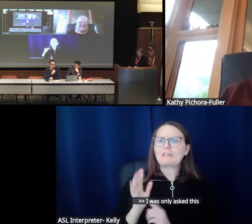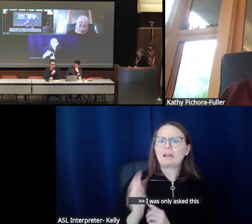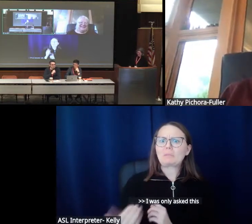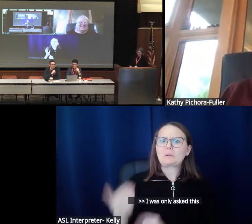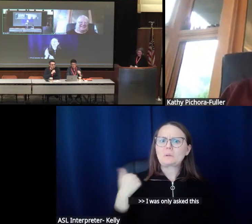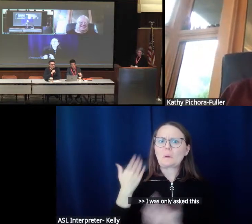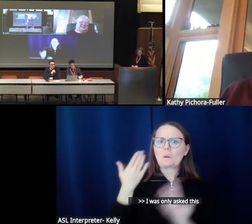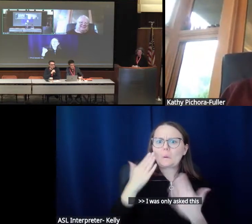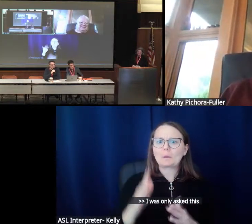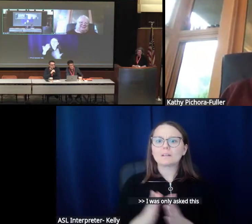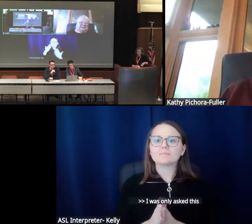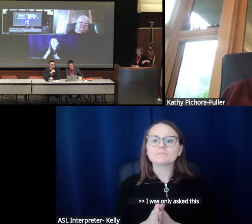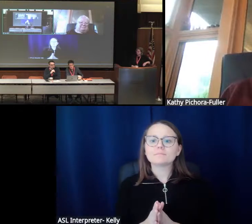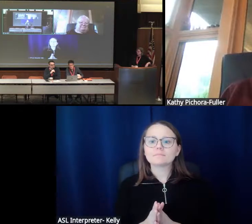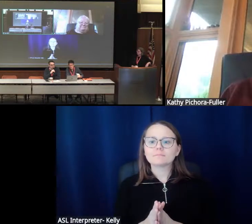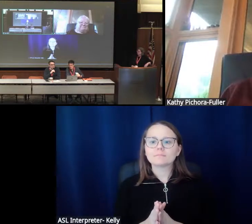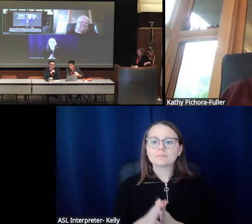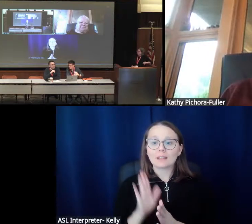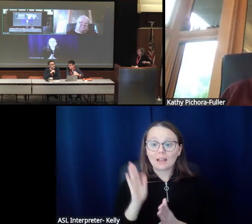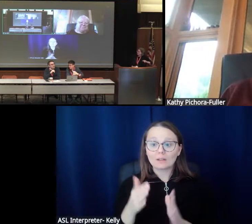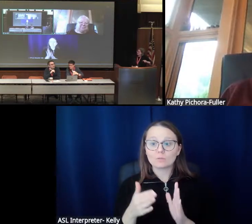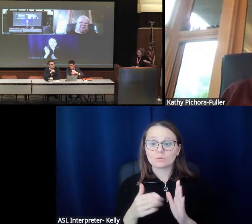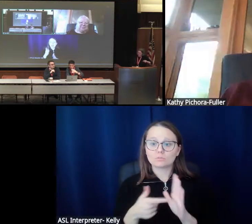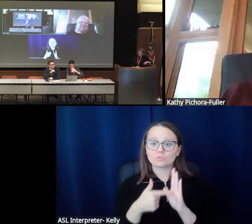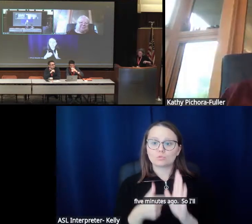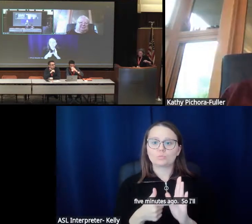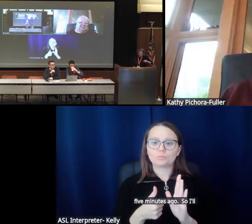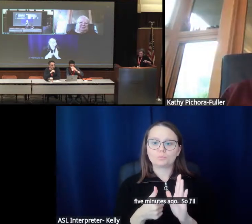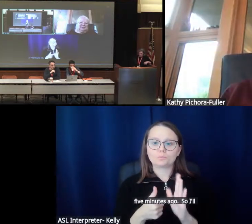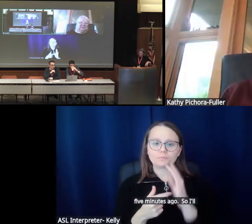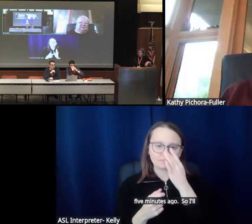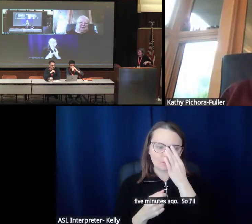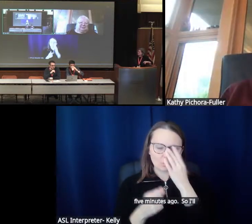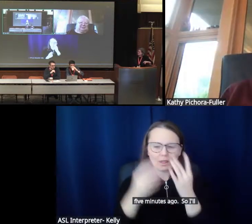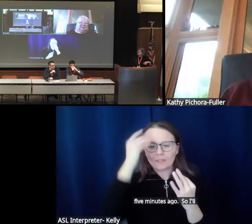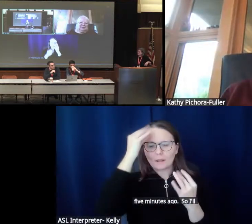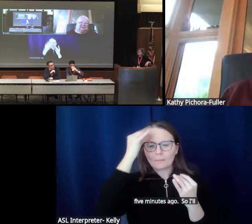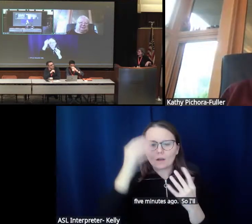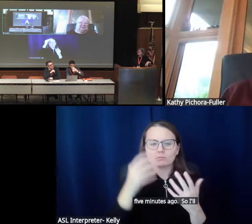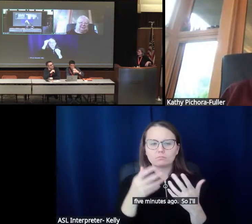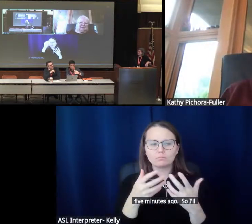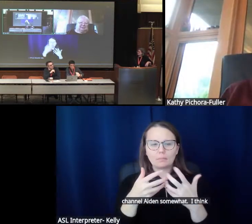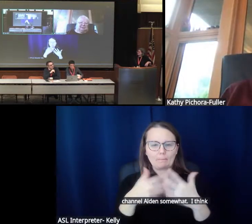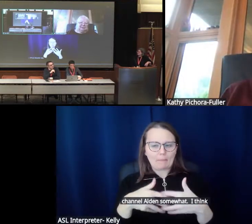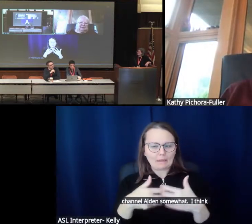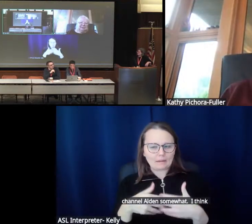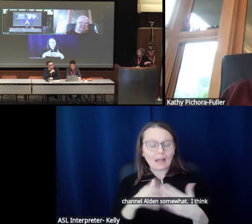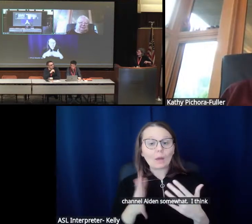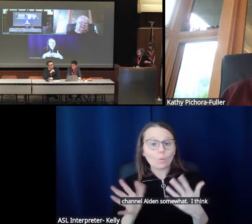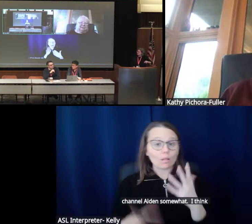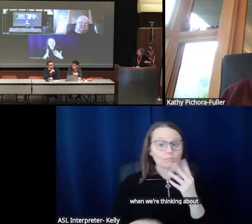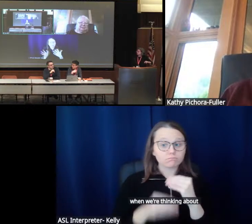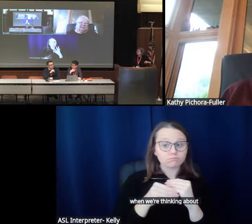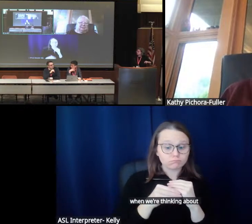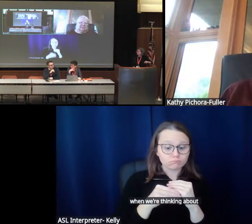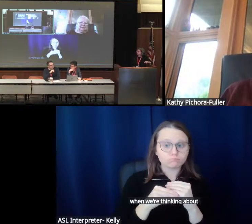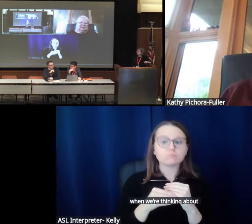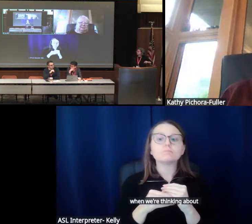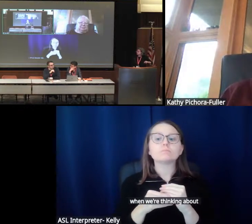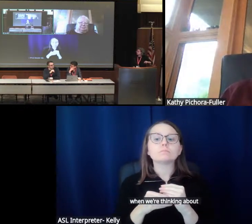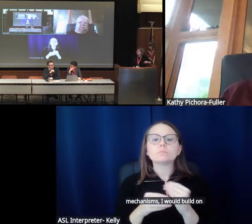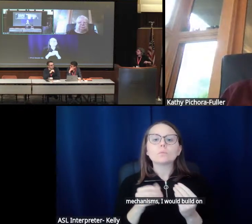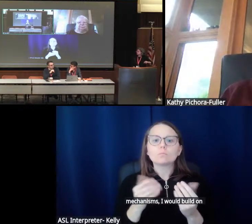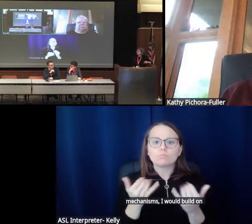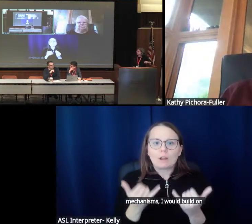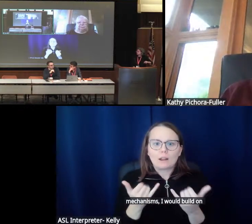So I'll channel Alden somewhat. I think when we're thinking about mechanisms, I would build on that and say, we still are at the infancy of